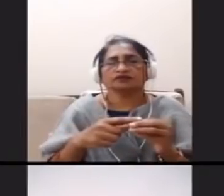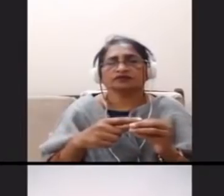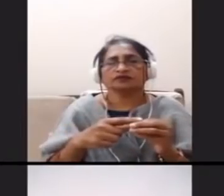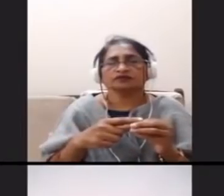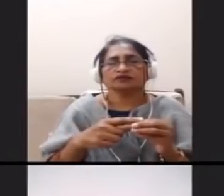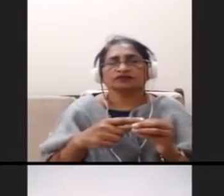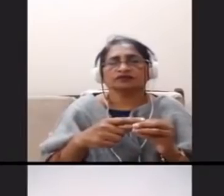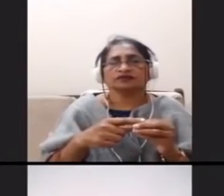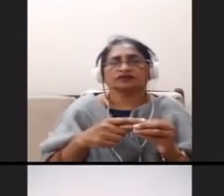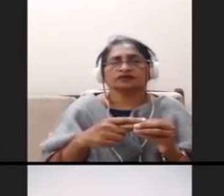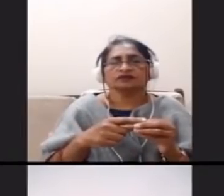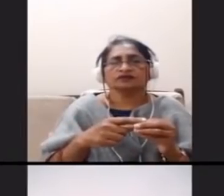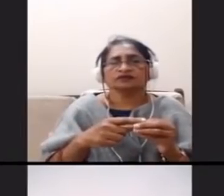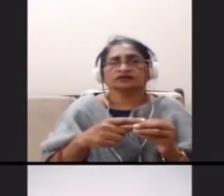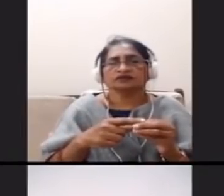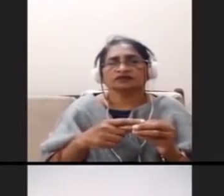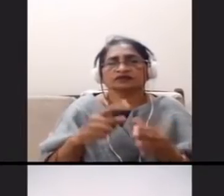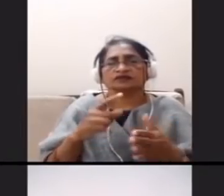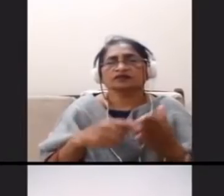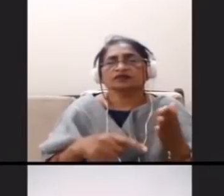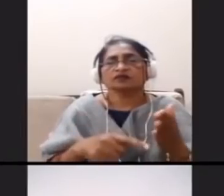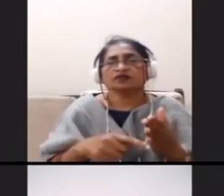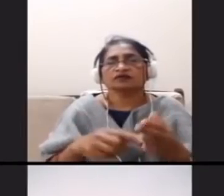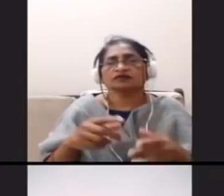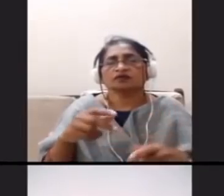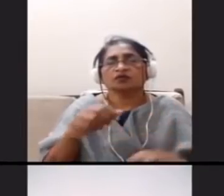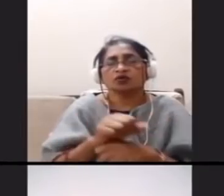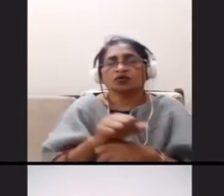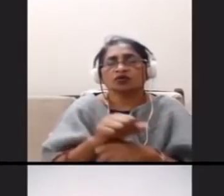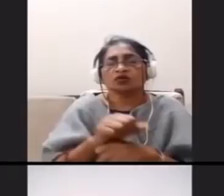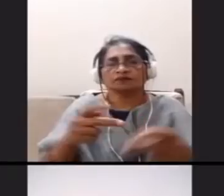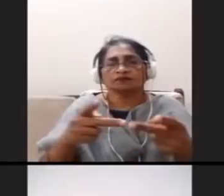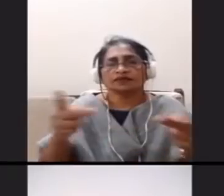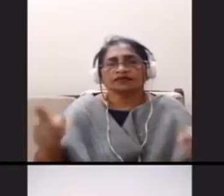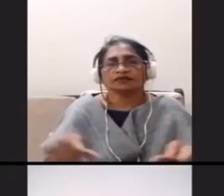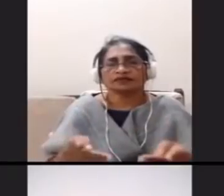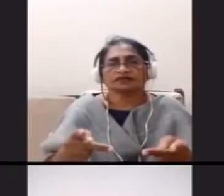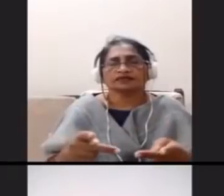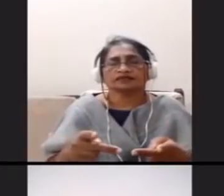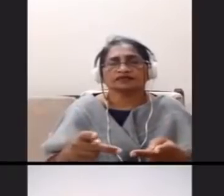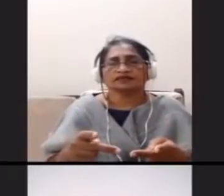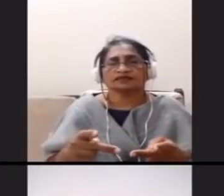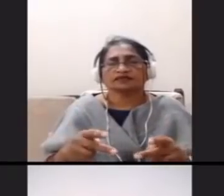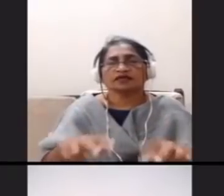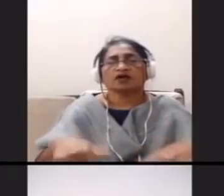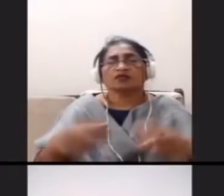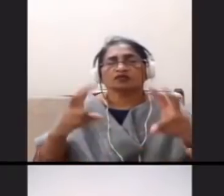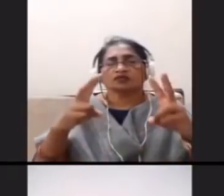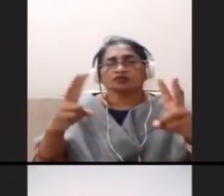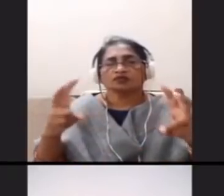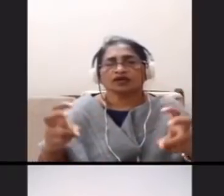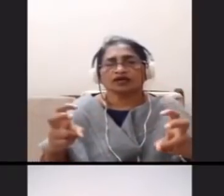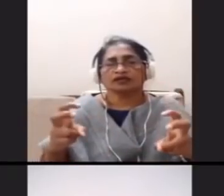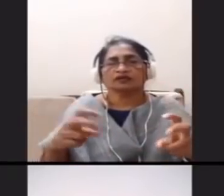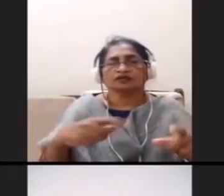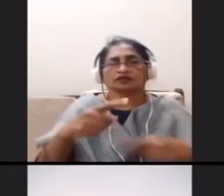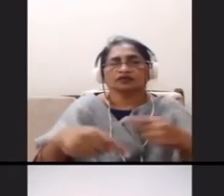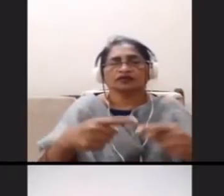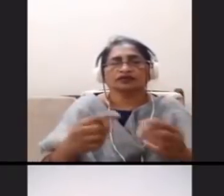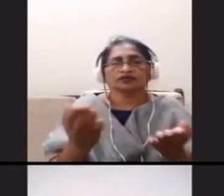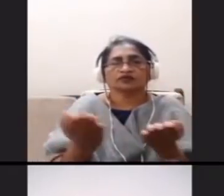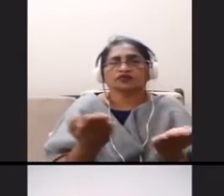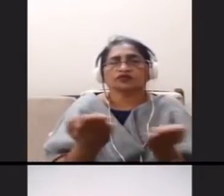accessible workplaces, you know, so that then people can see the value of people going to school. As Horace Mann